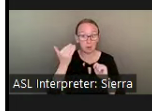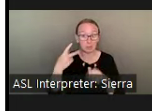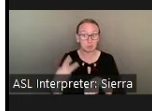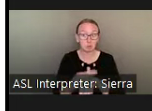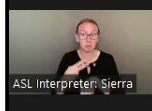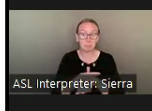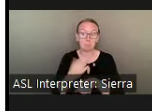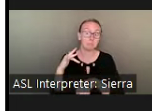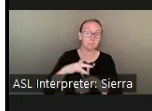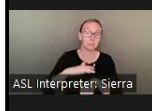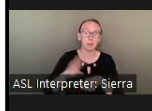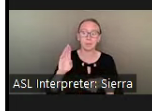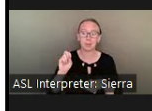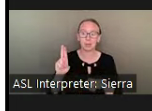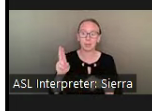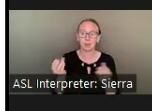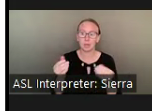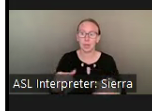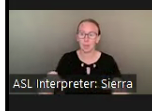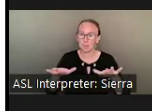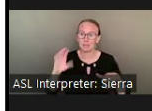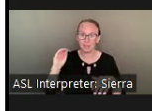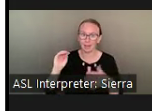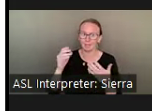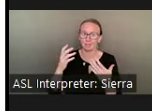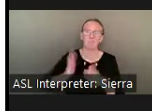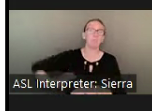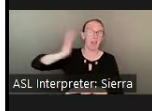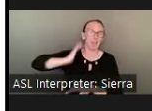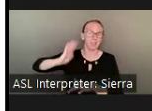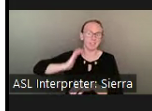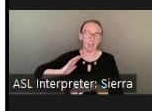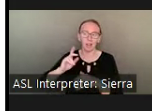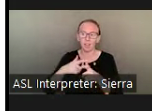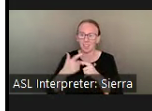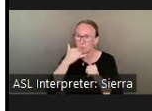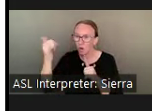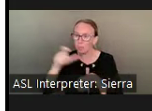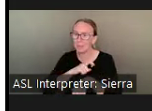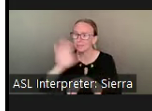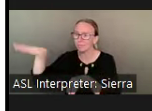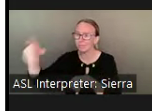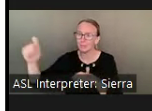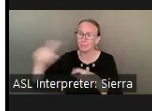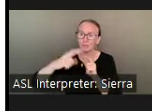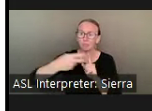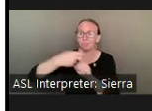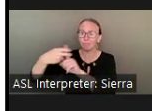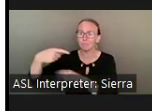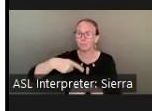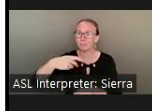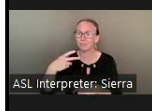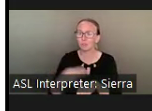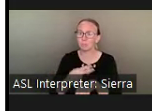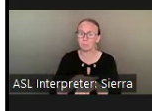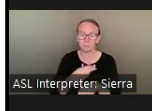in the day and they had to call the police to like escort it away. And I don't know, that drew my attention. The center is a monoprint of